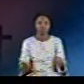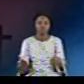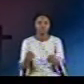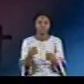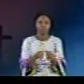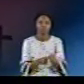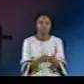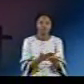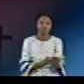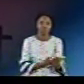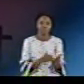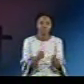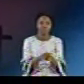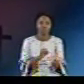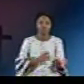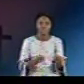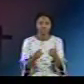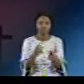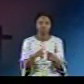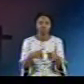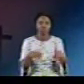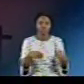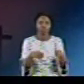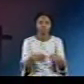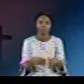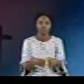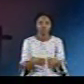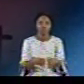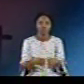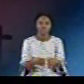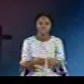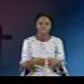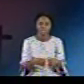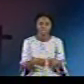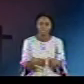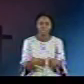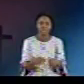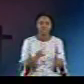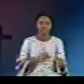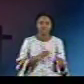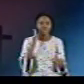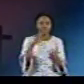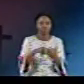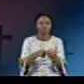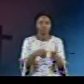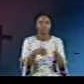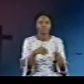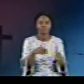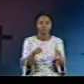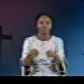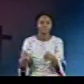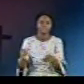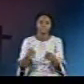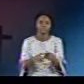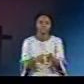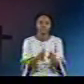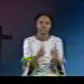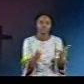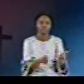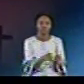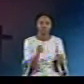come to market i will cut small and put four wheelbarrow and started pushing it to swallow the market after